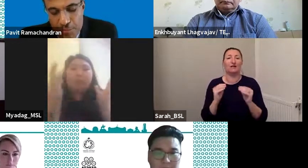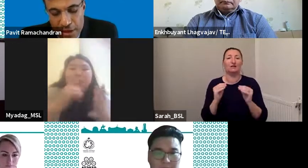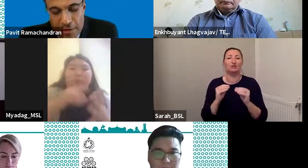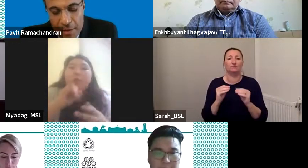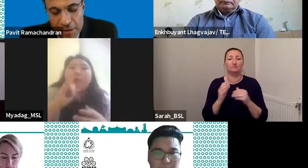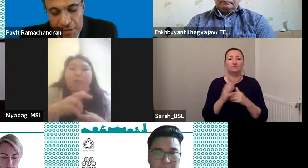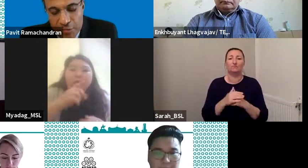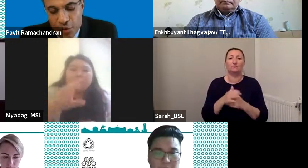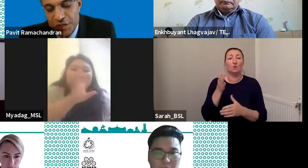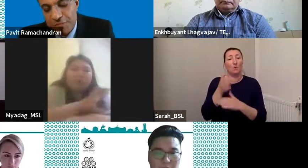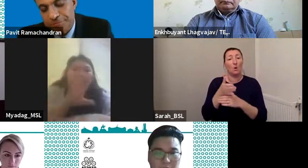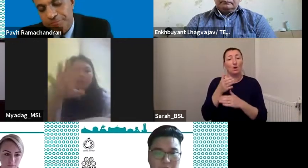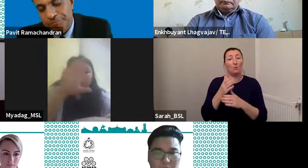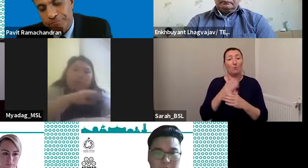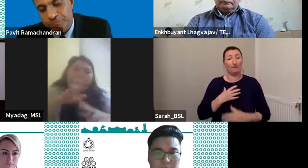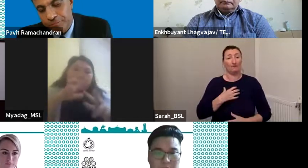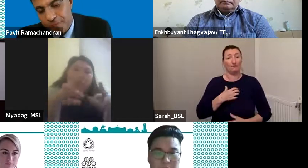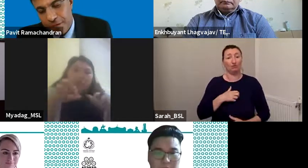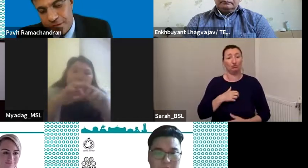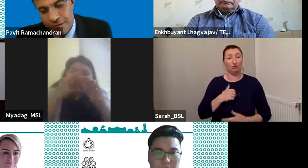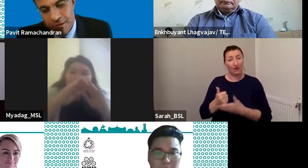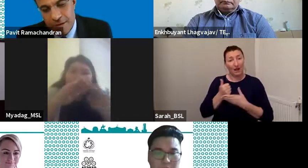this umbrella, under this project.